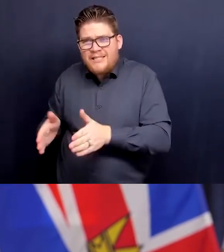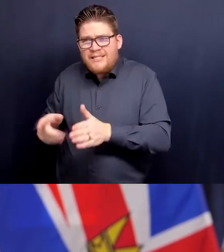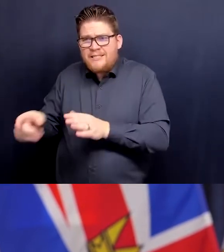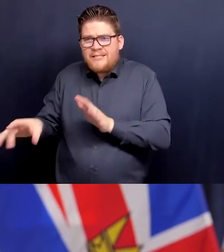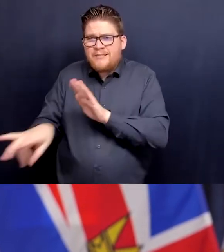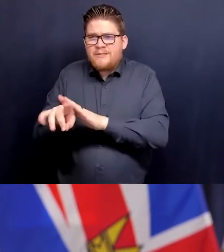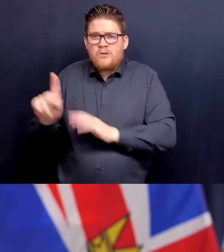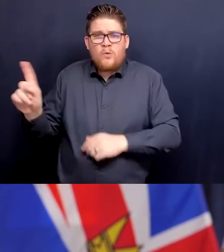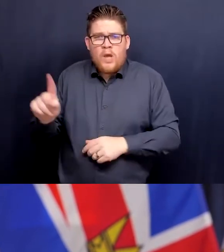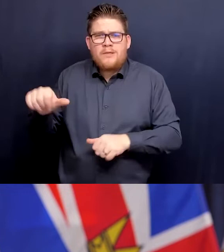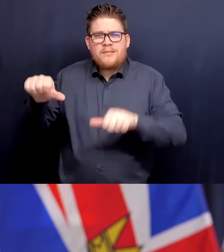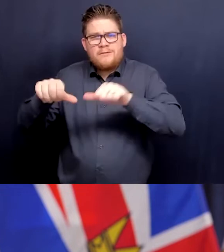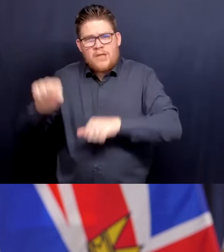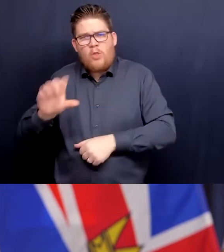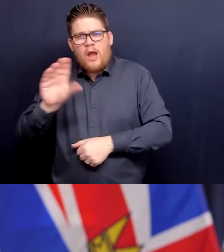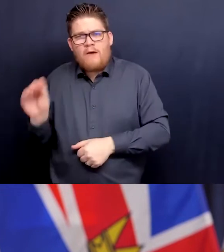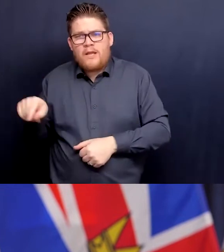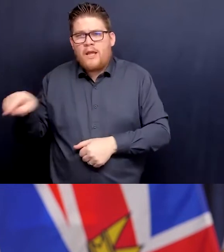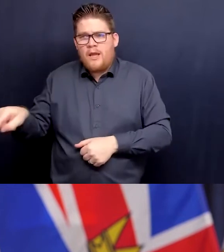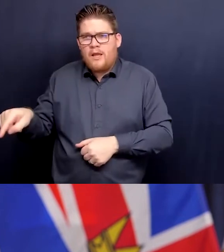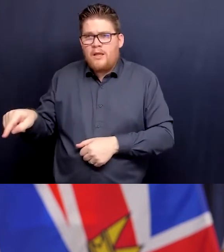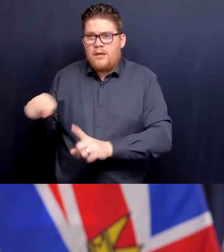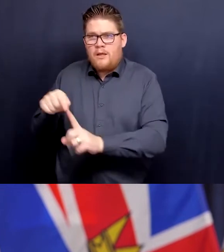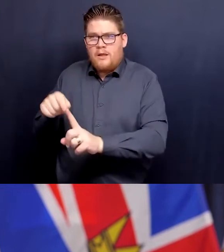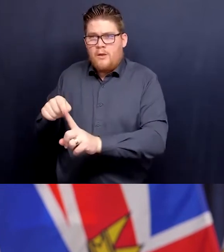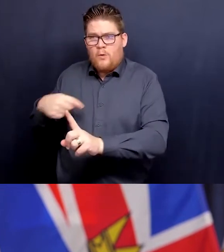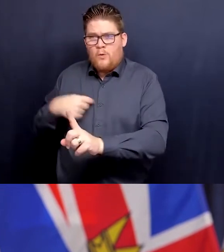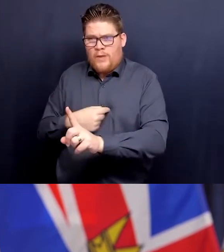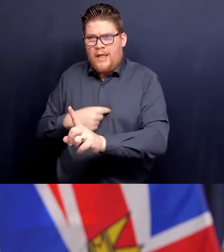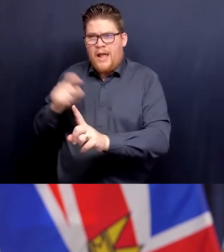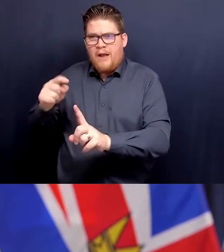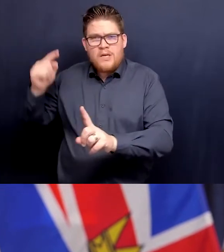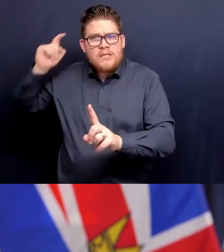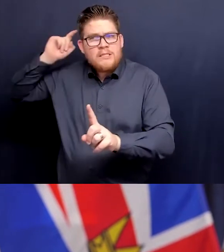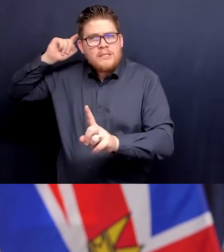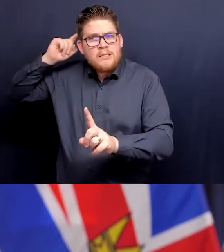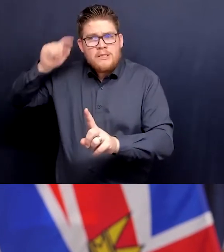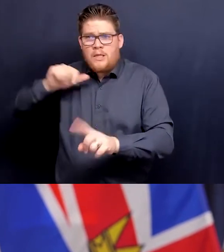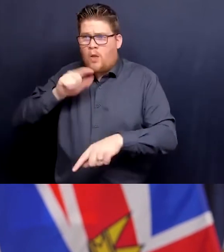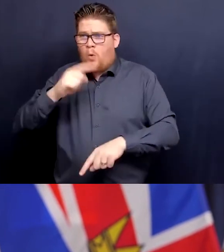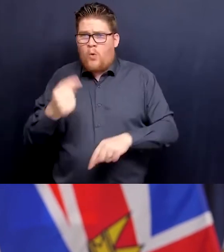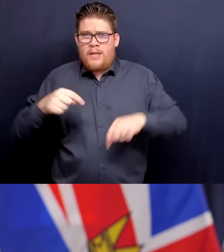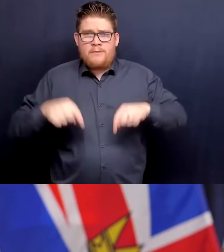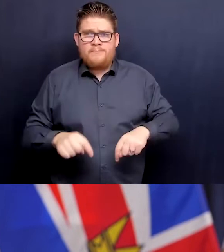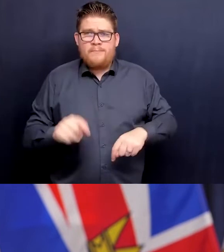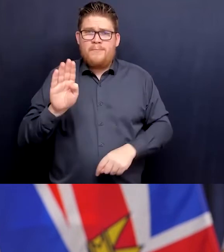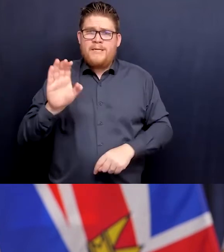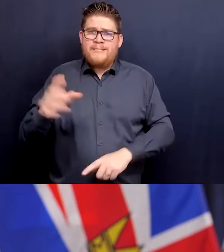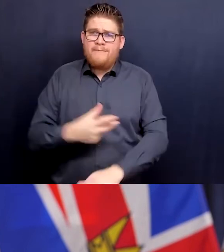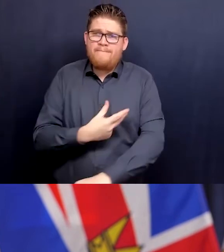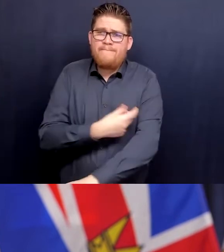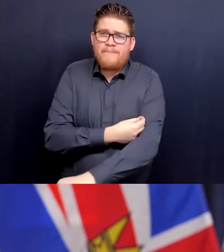as a world to not just fully vaccinate ourselves in BC, and we've got to continue to do that, and the effort continues